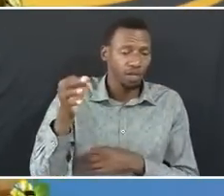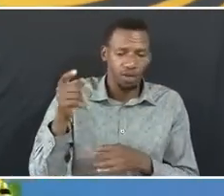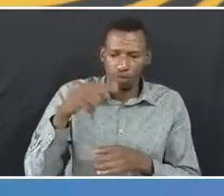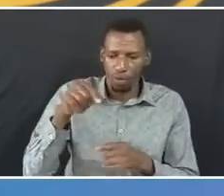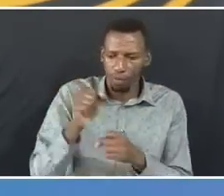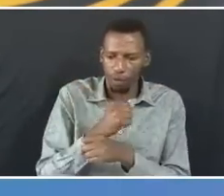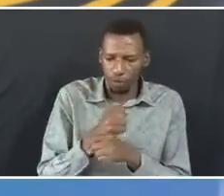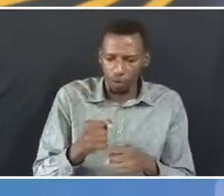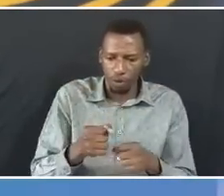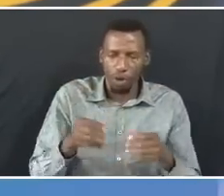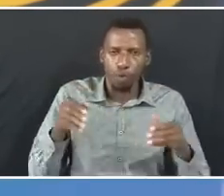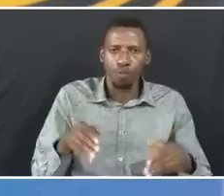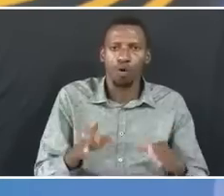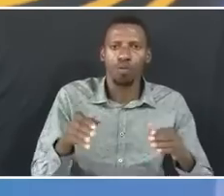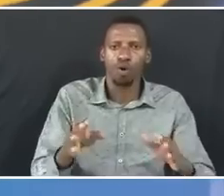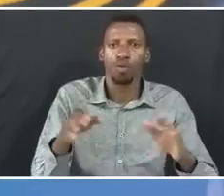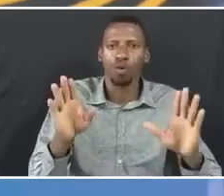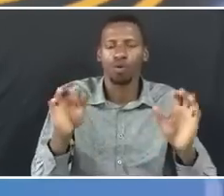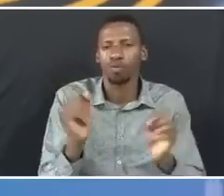procreate.